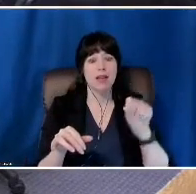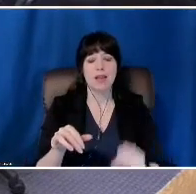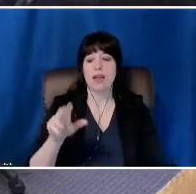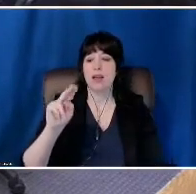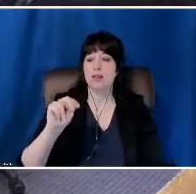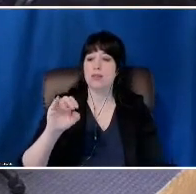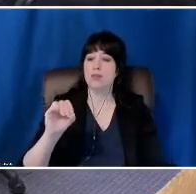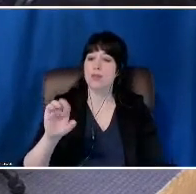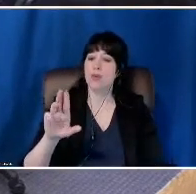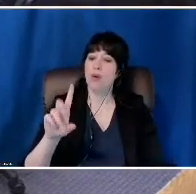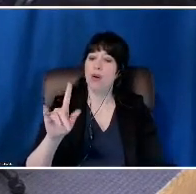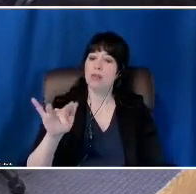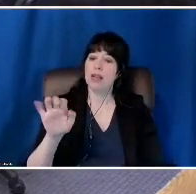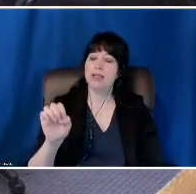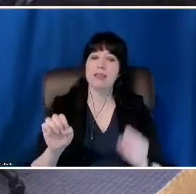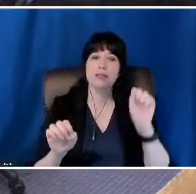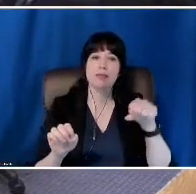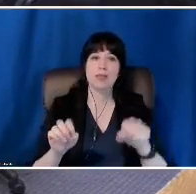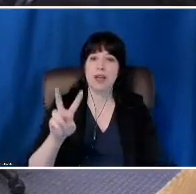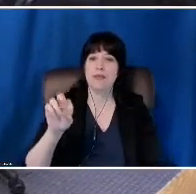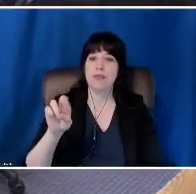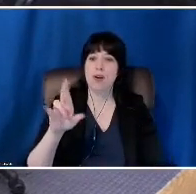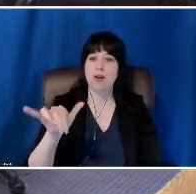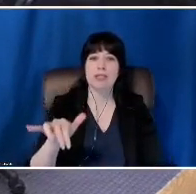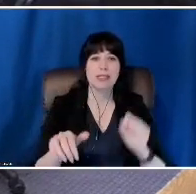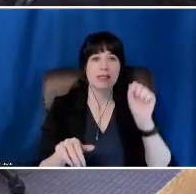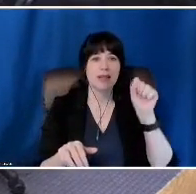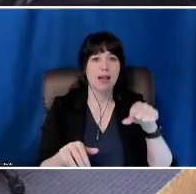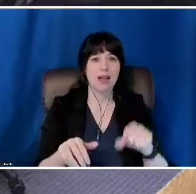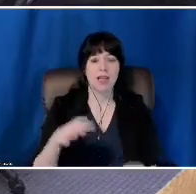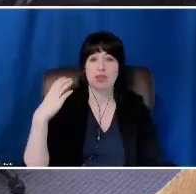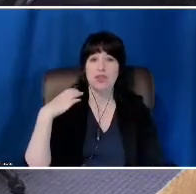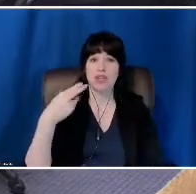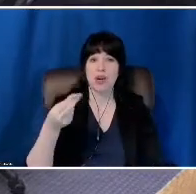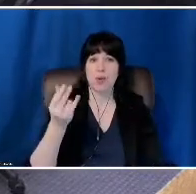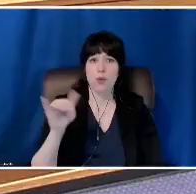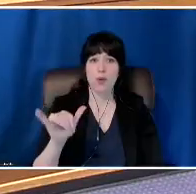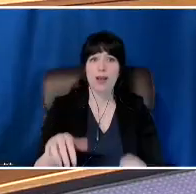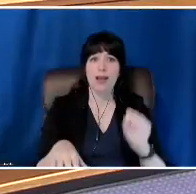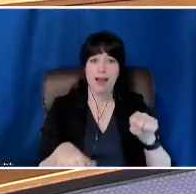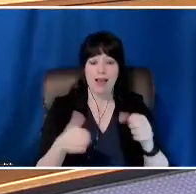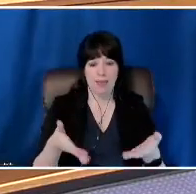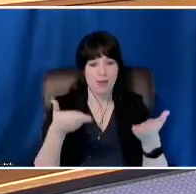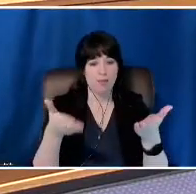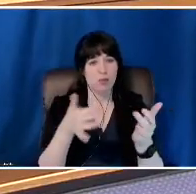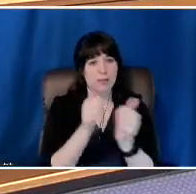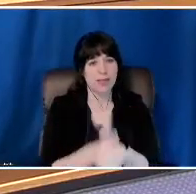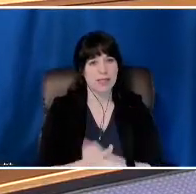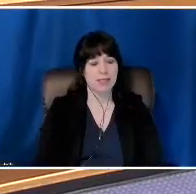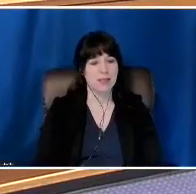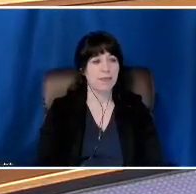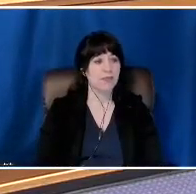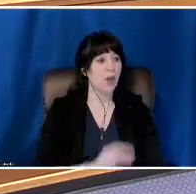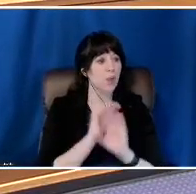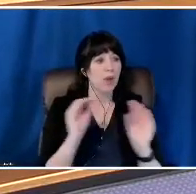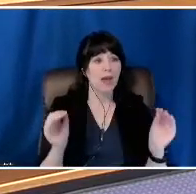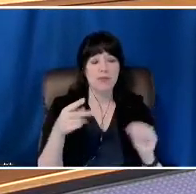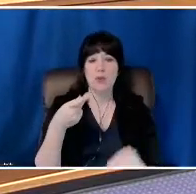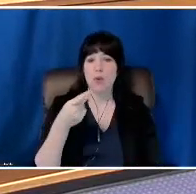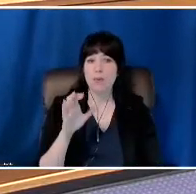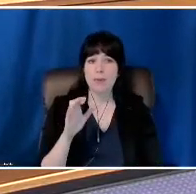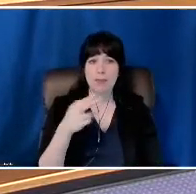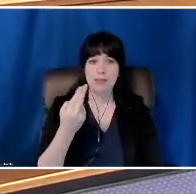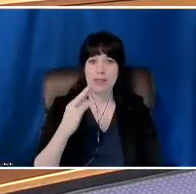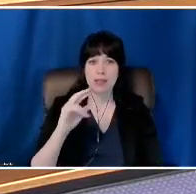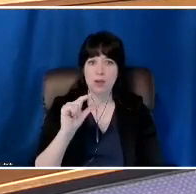Nordike. Aye. Board Member Varney. Aye. Chair Hoy. Aye. Motion passes. And we have no public hearings, no special orders